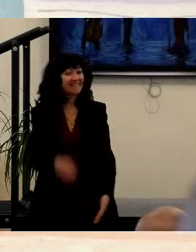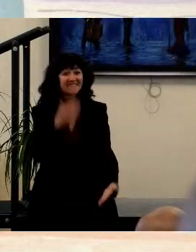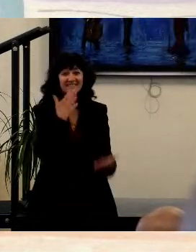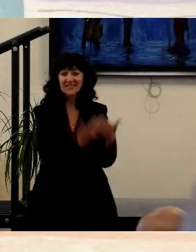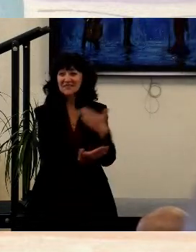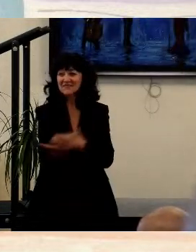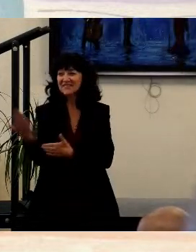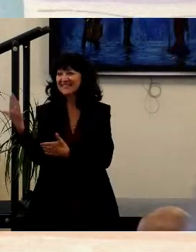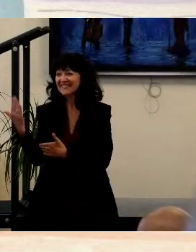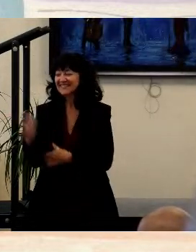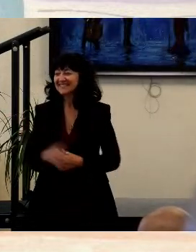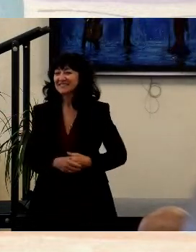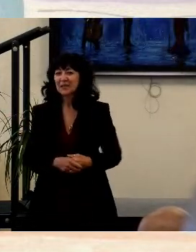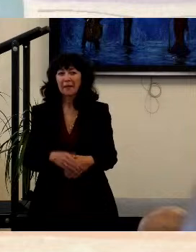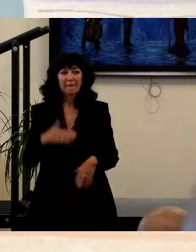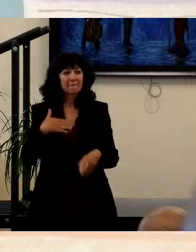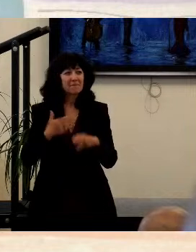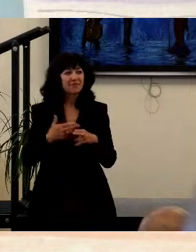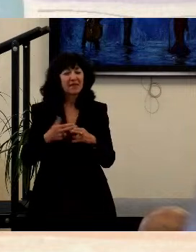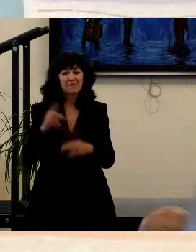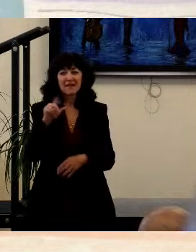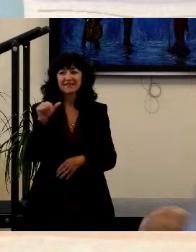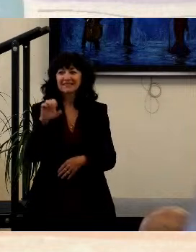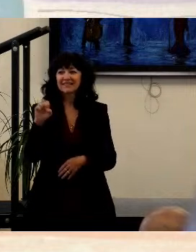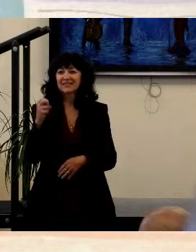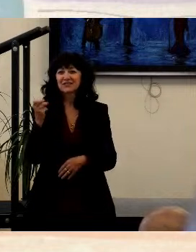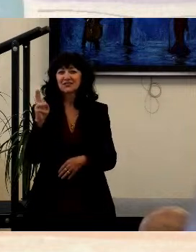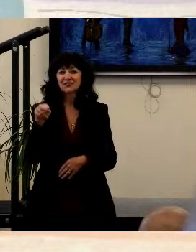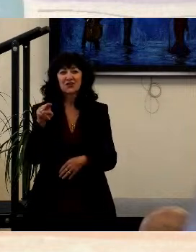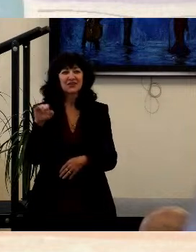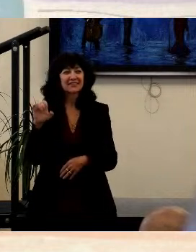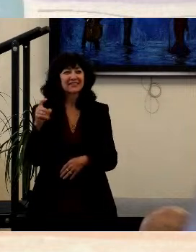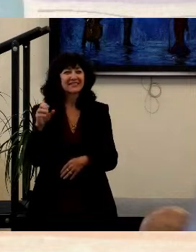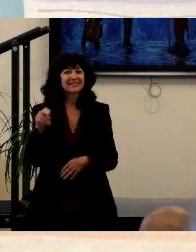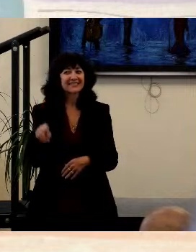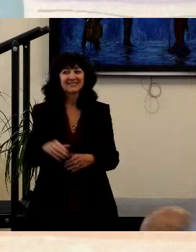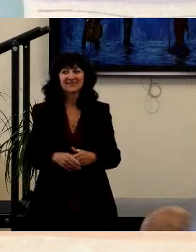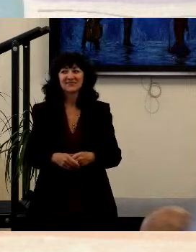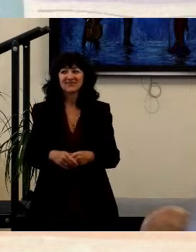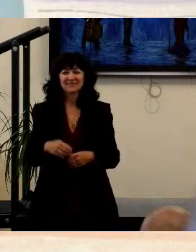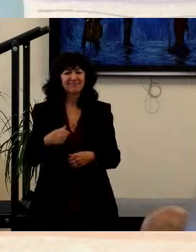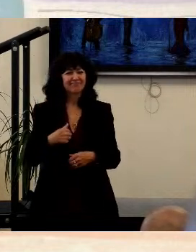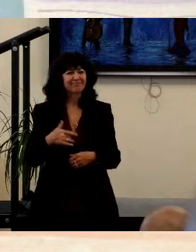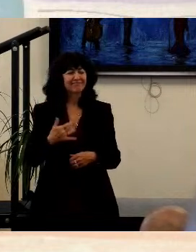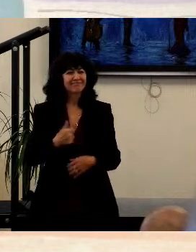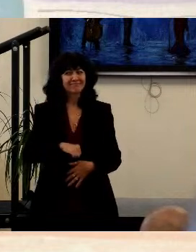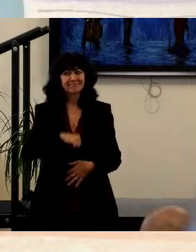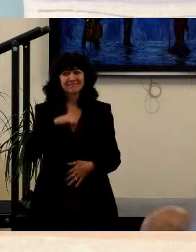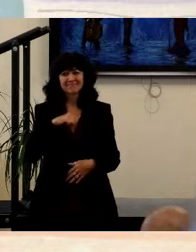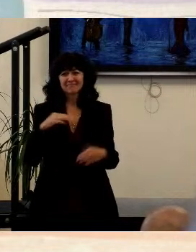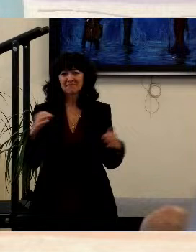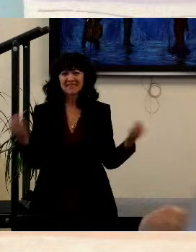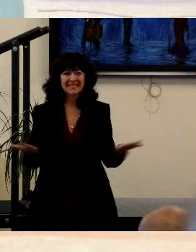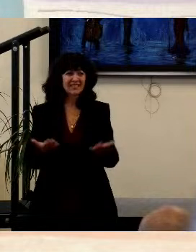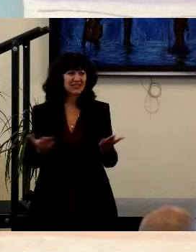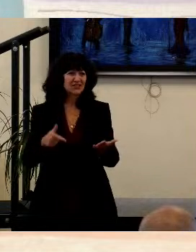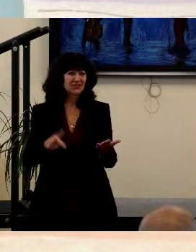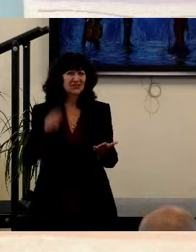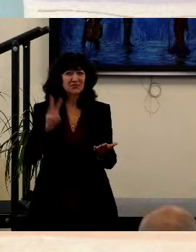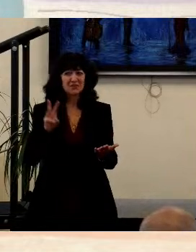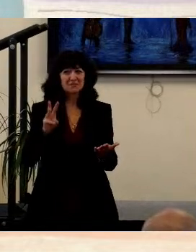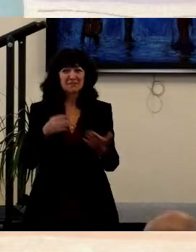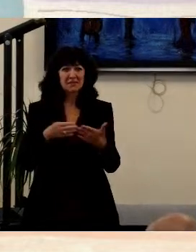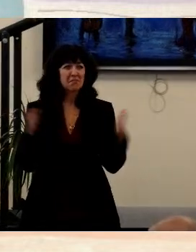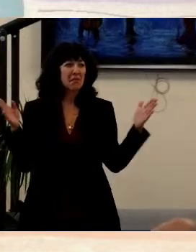Good morning. My name is Deshaun Nixon, and it's an honor to be here today at the Wilmington Public Library,